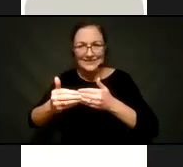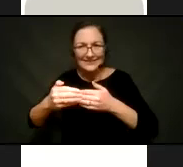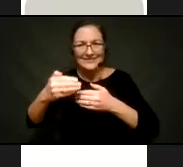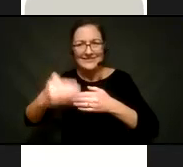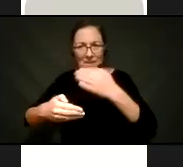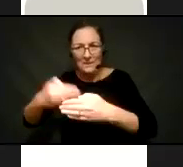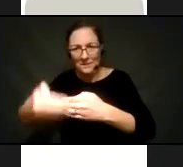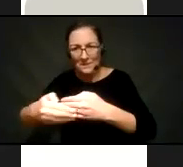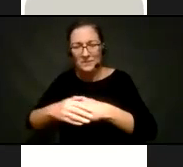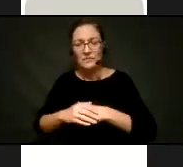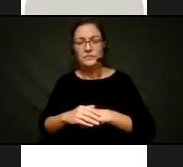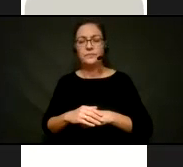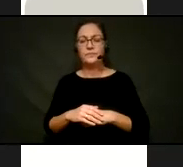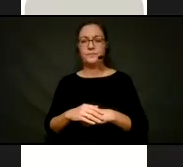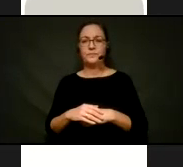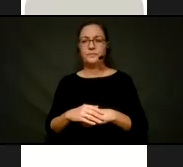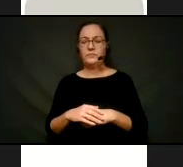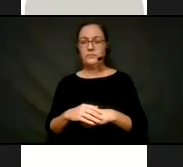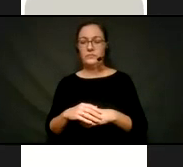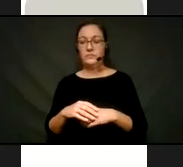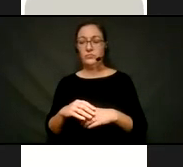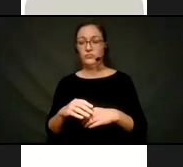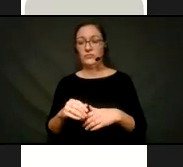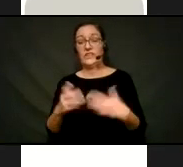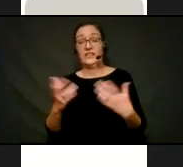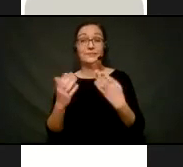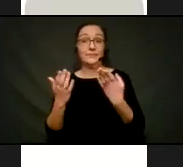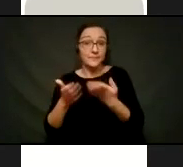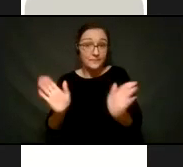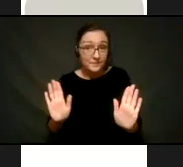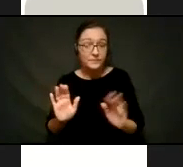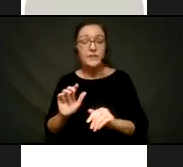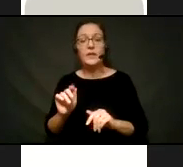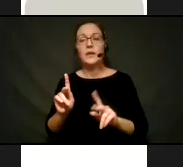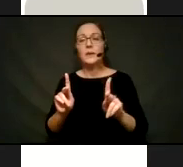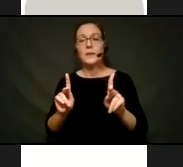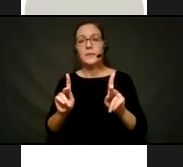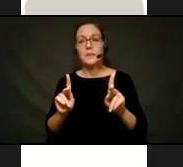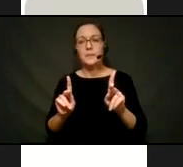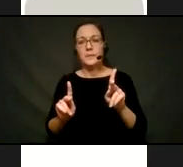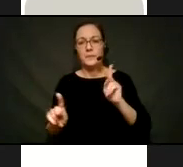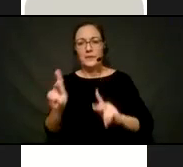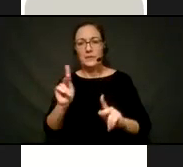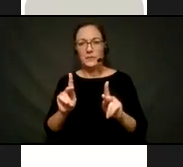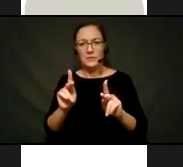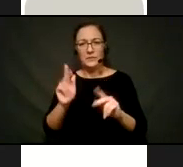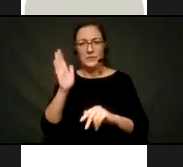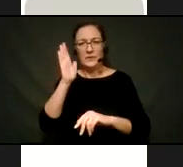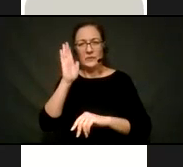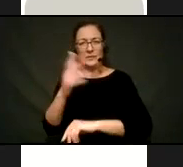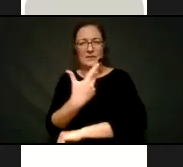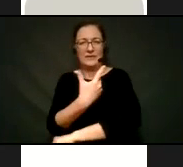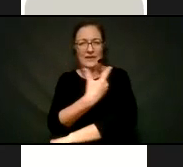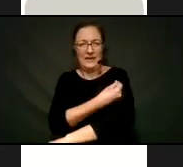in general, people will be vaccinated according to the plan of the local